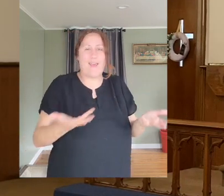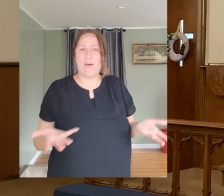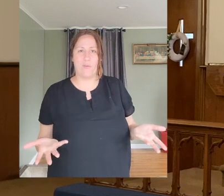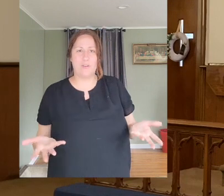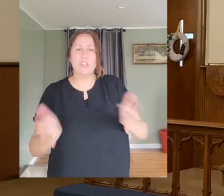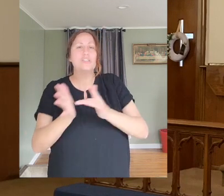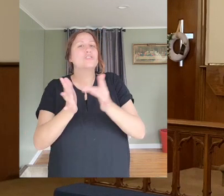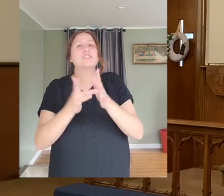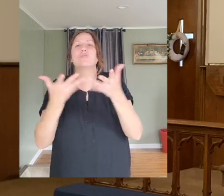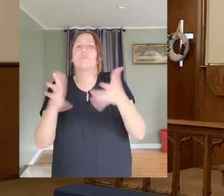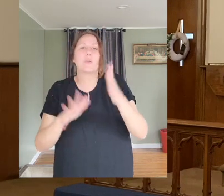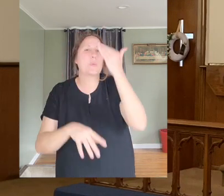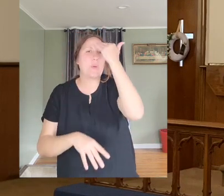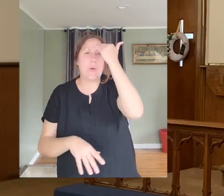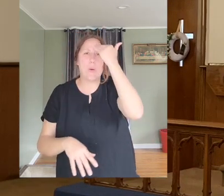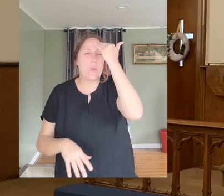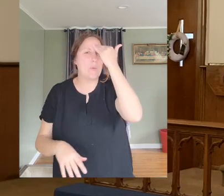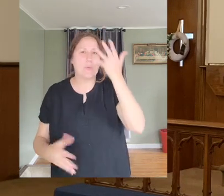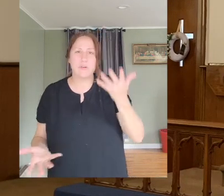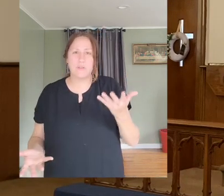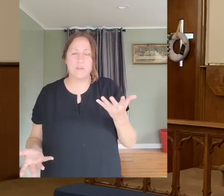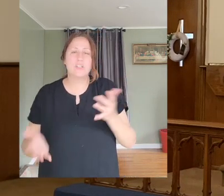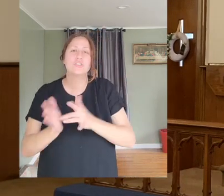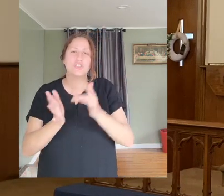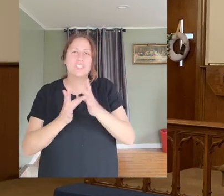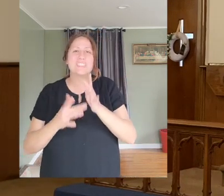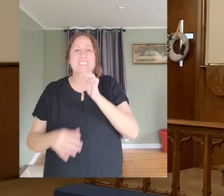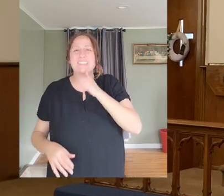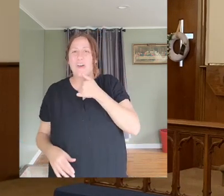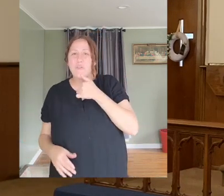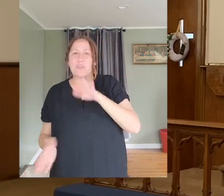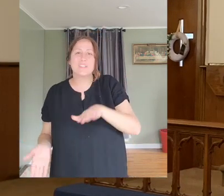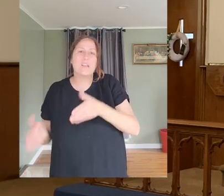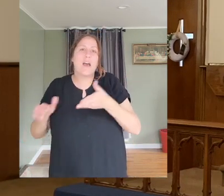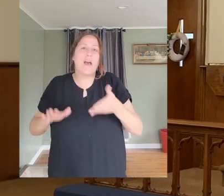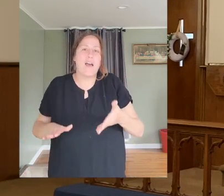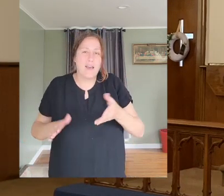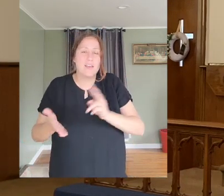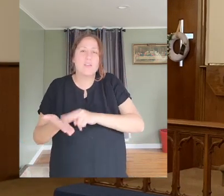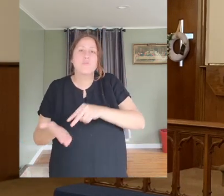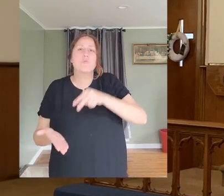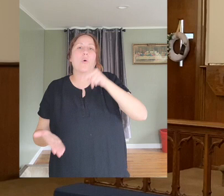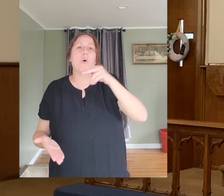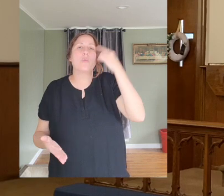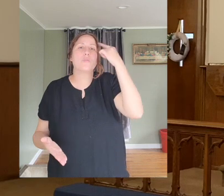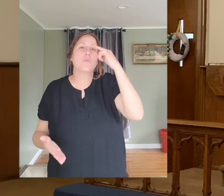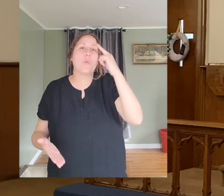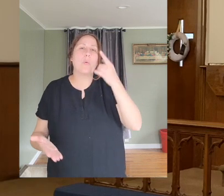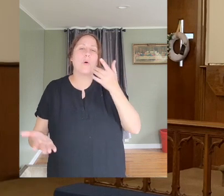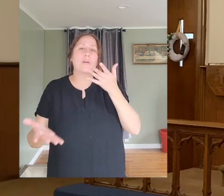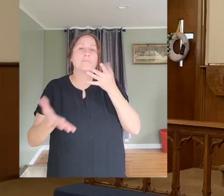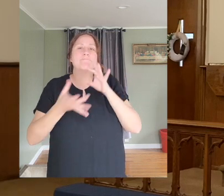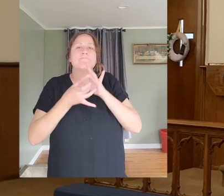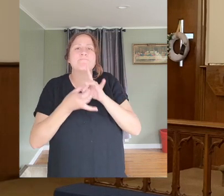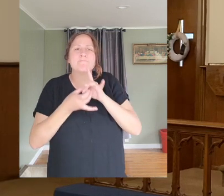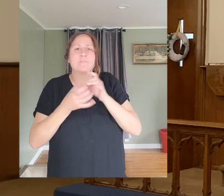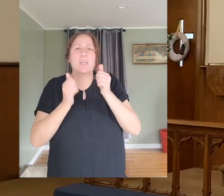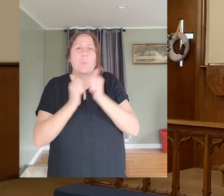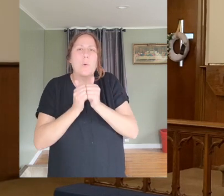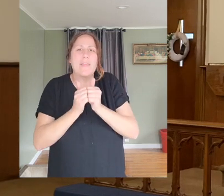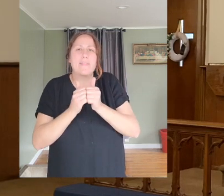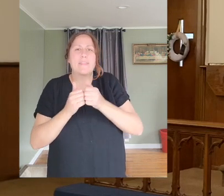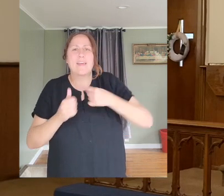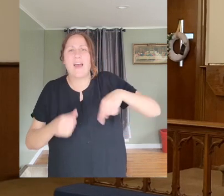Jesus knows all this, and so he suffers, he dies, and he rises to be with us, to